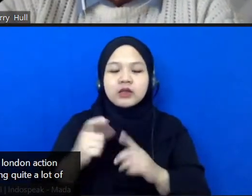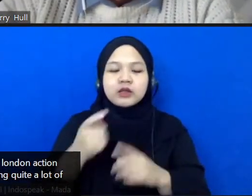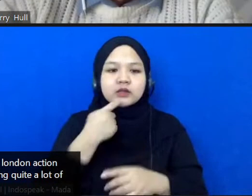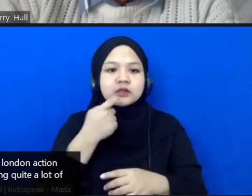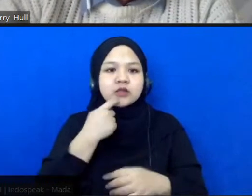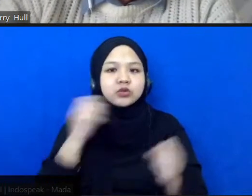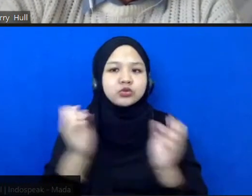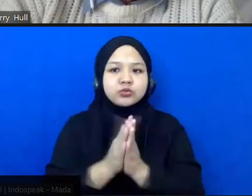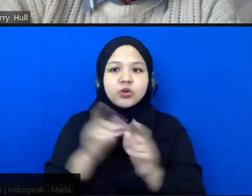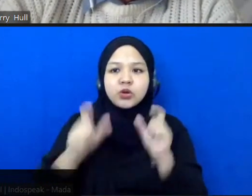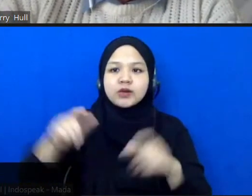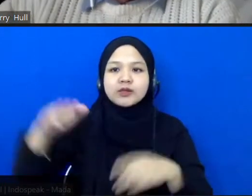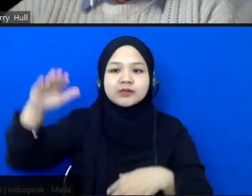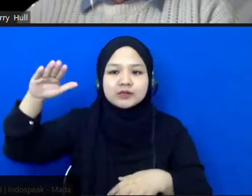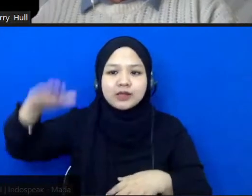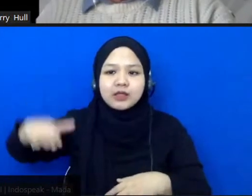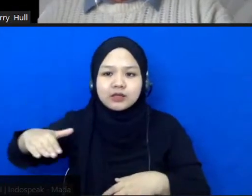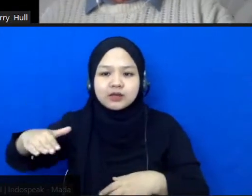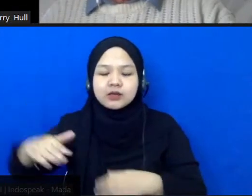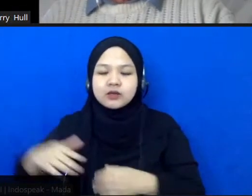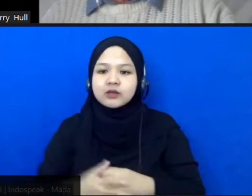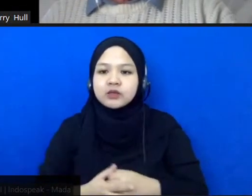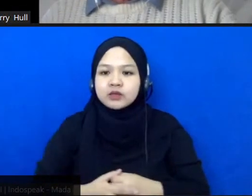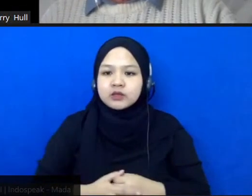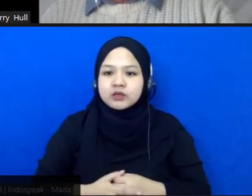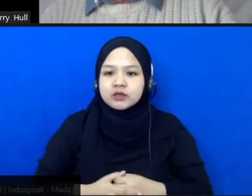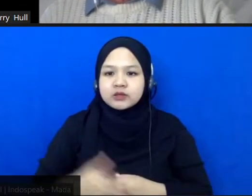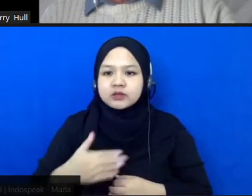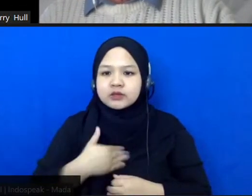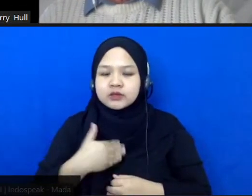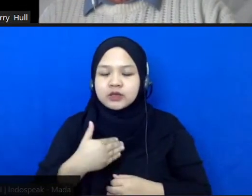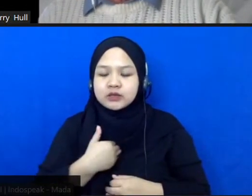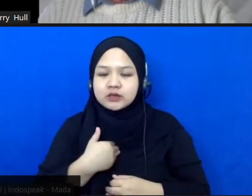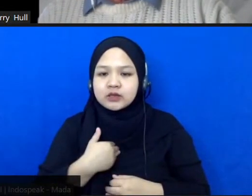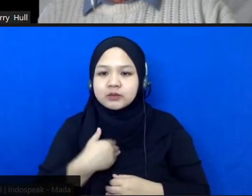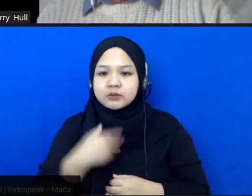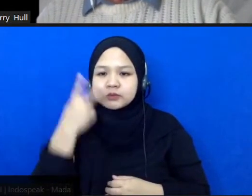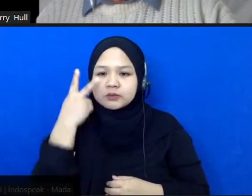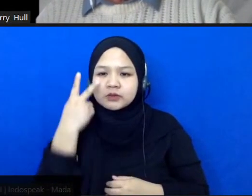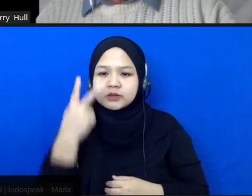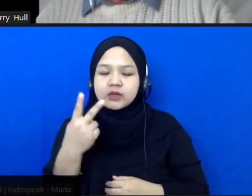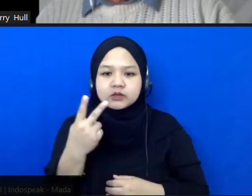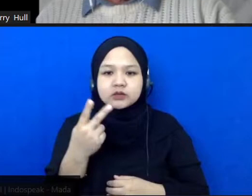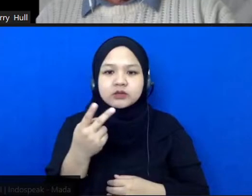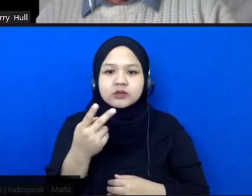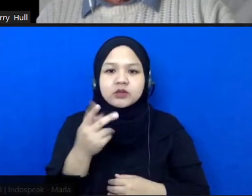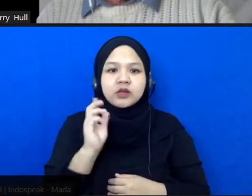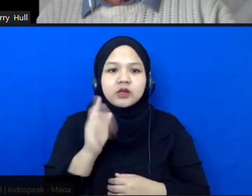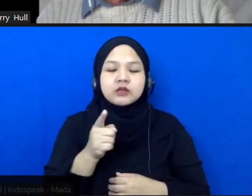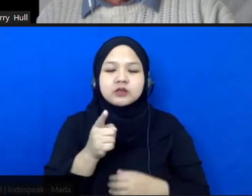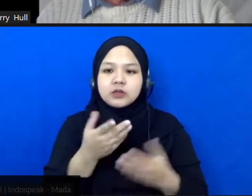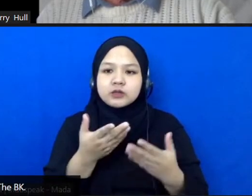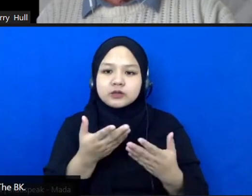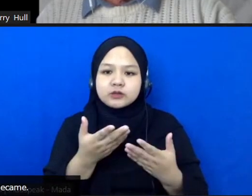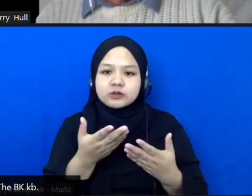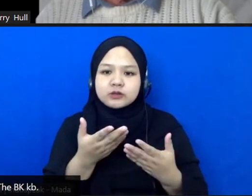But I was a little surprised at their assertion that the BKKBN